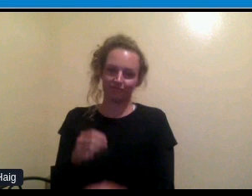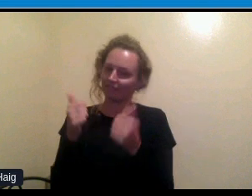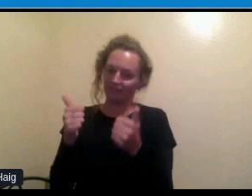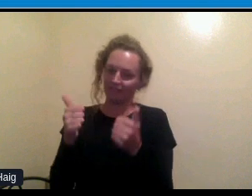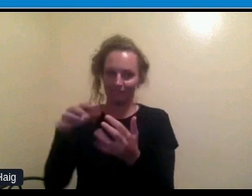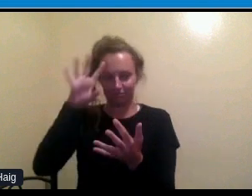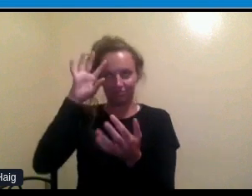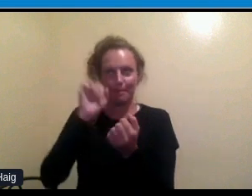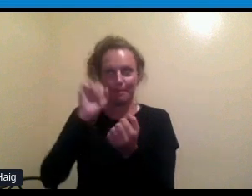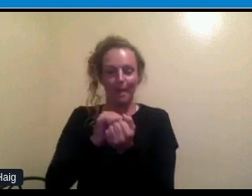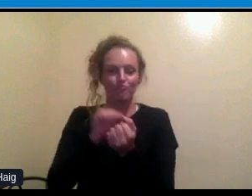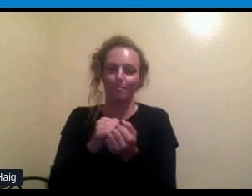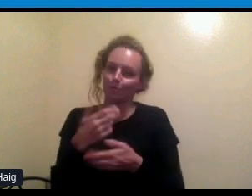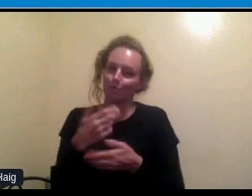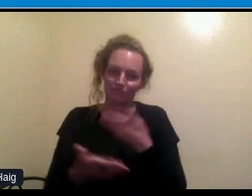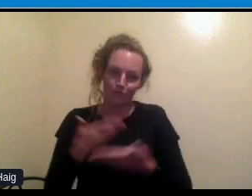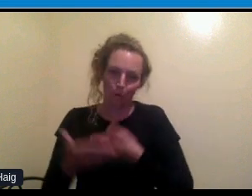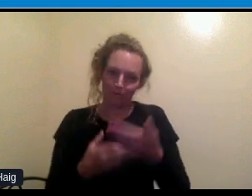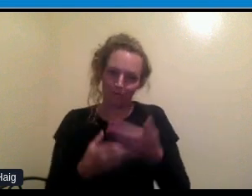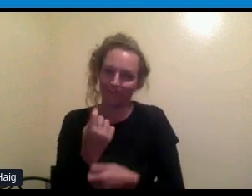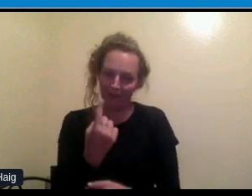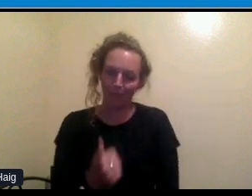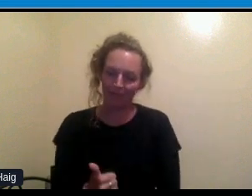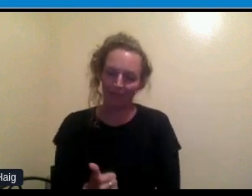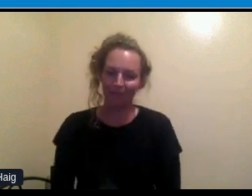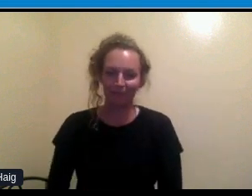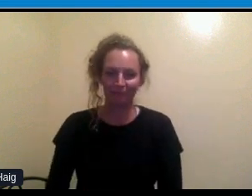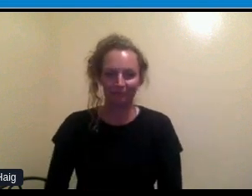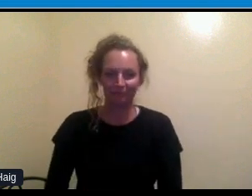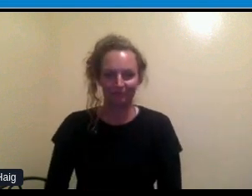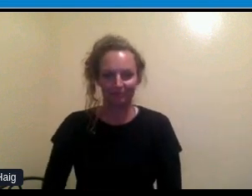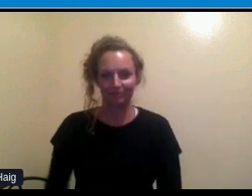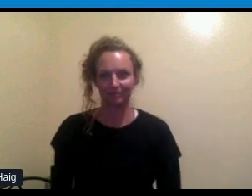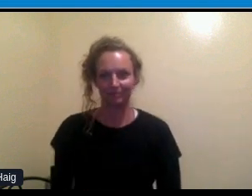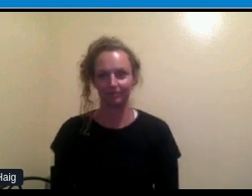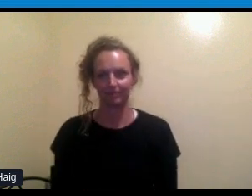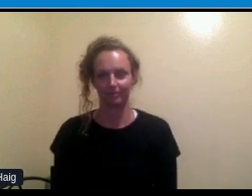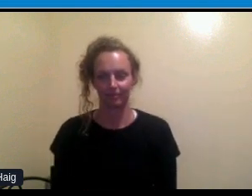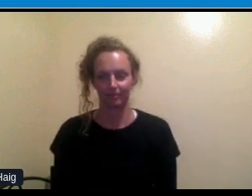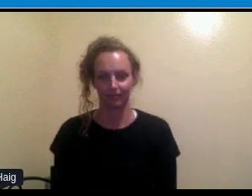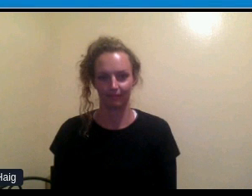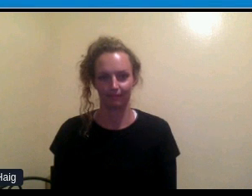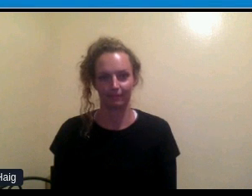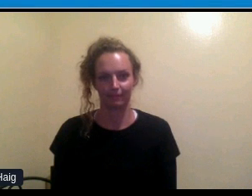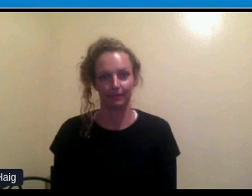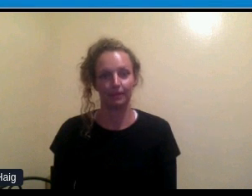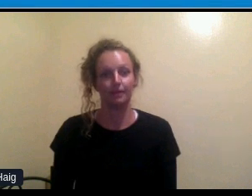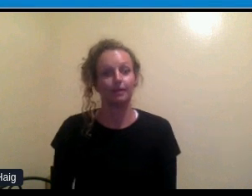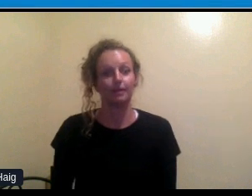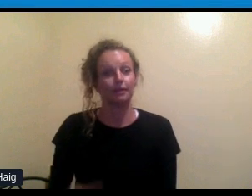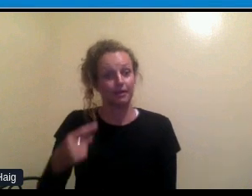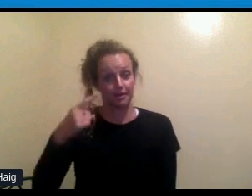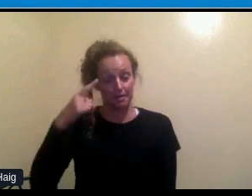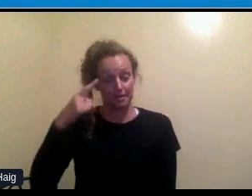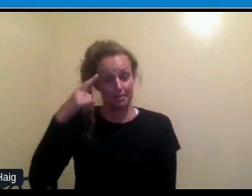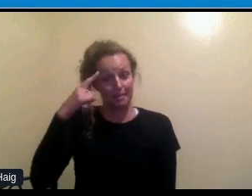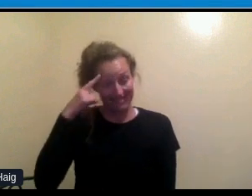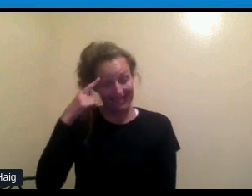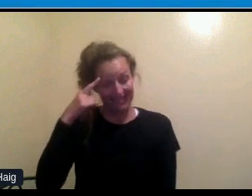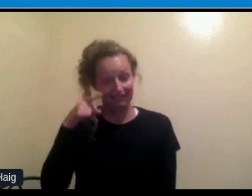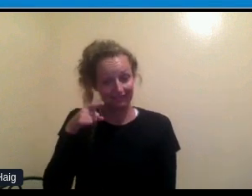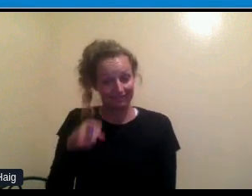mind. So yeah, thank you for sharing that earlier. But yeah, I think that highlights the two strands of what we're suggesting here, really, which is that you